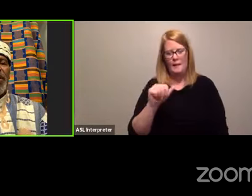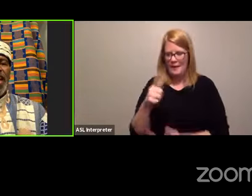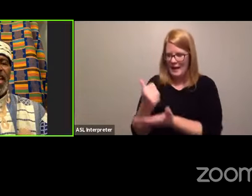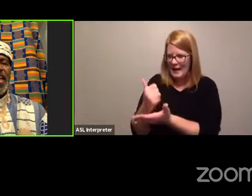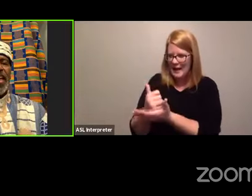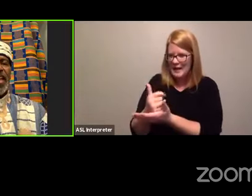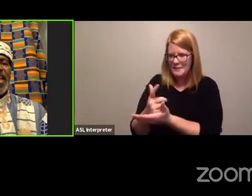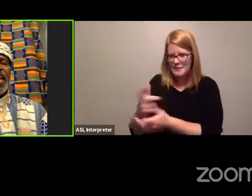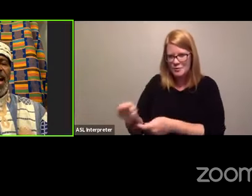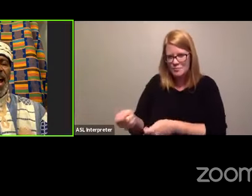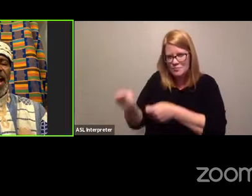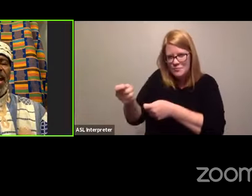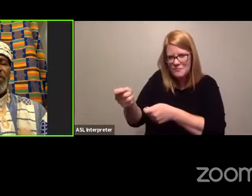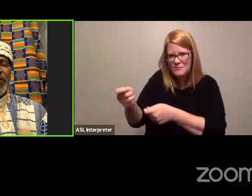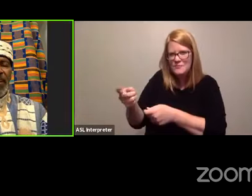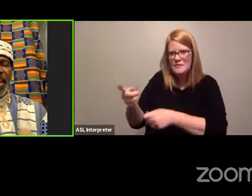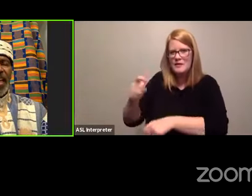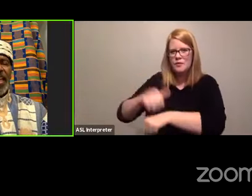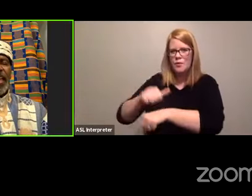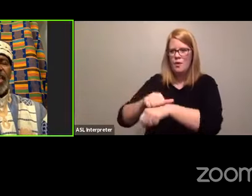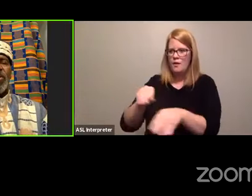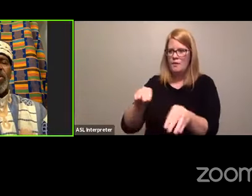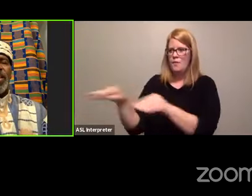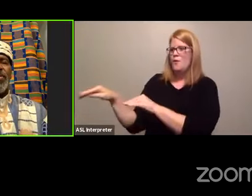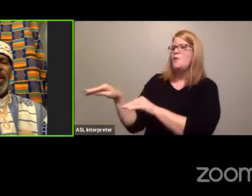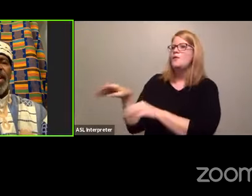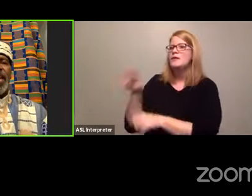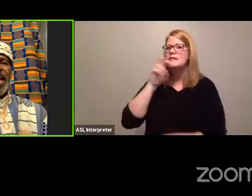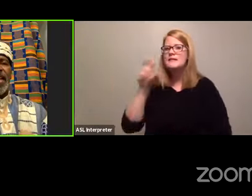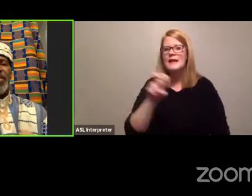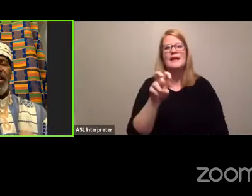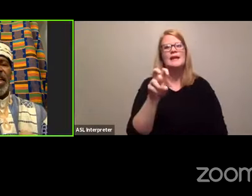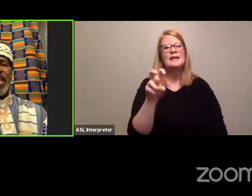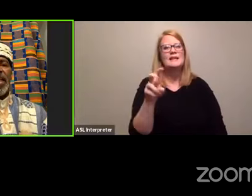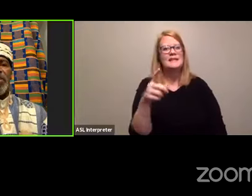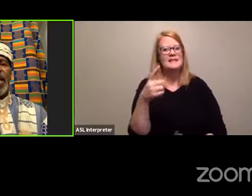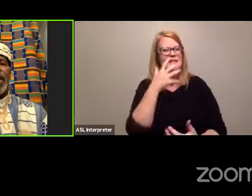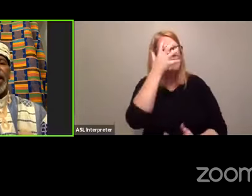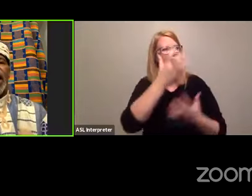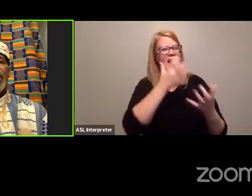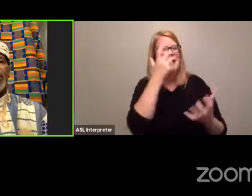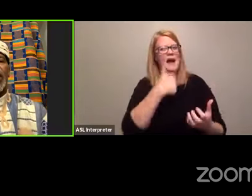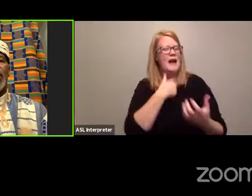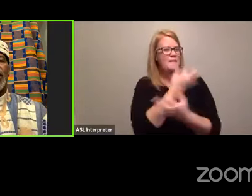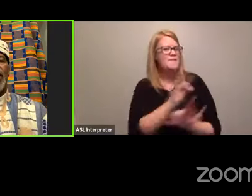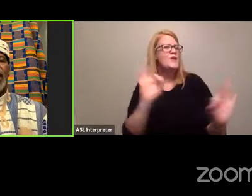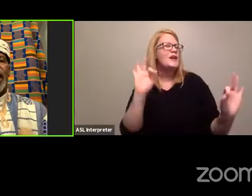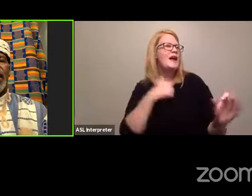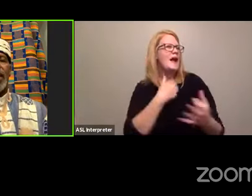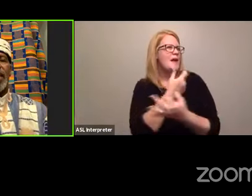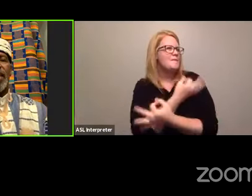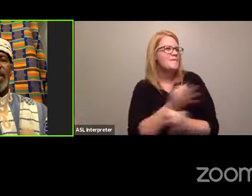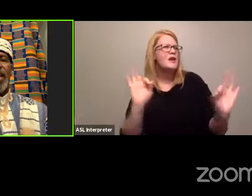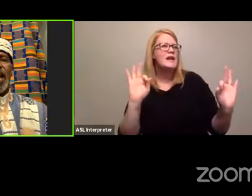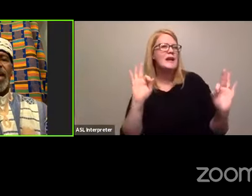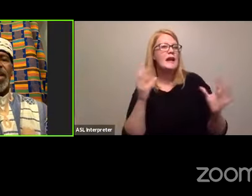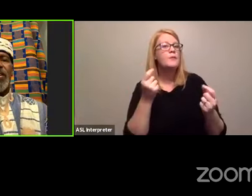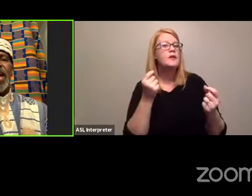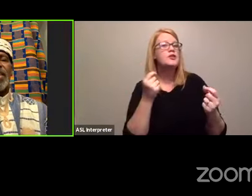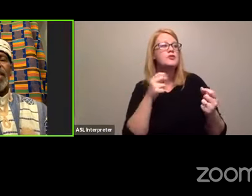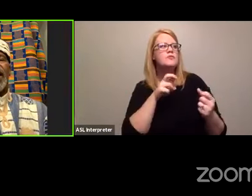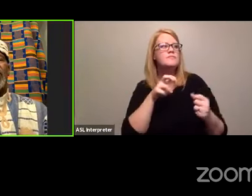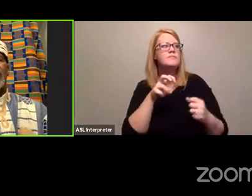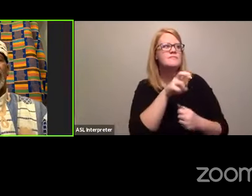I'm free, I'm free." And with his very last free, he bit Amma on the leg.